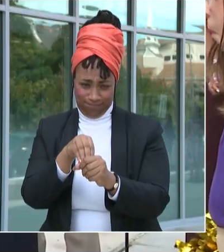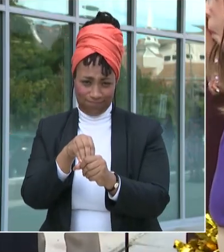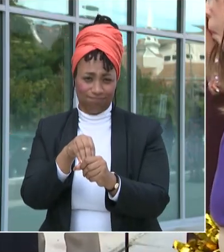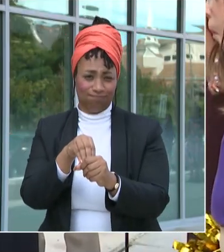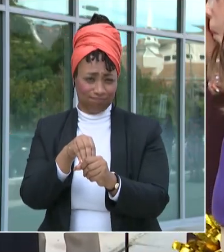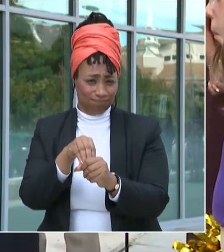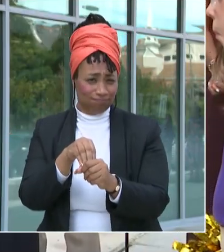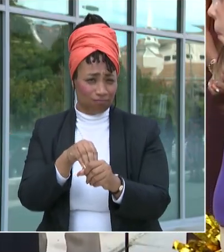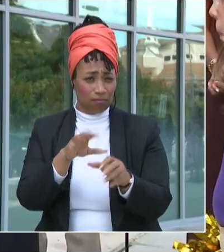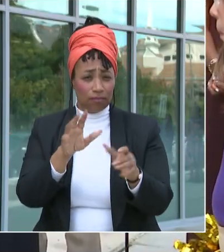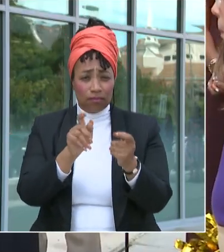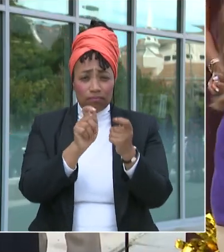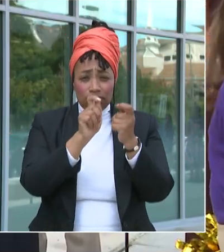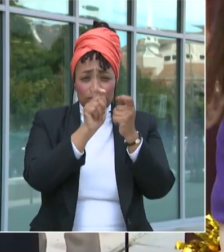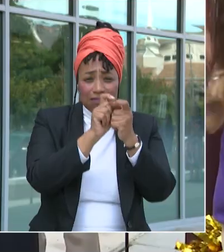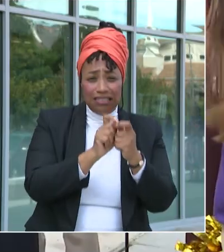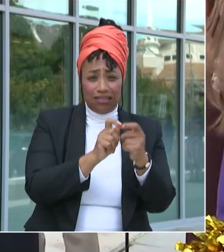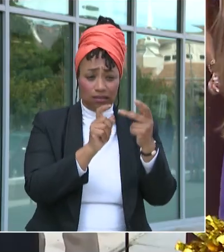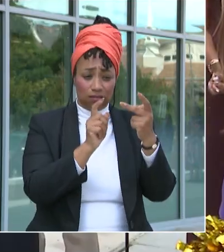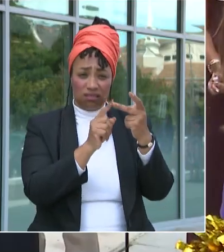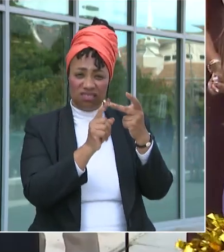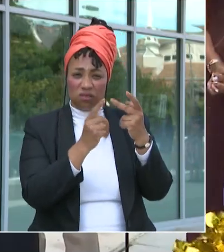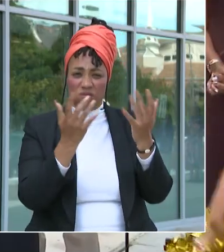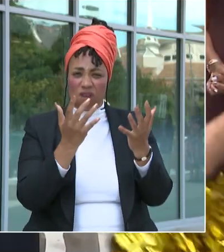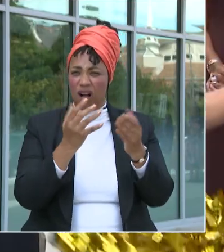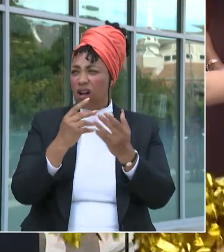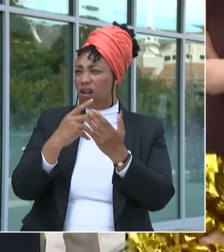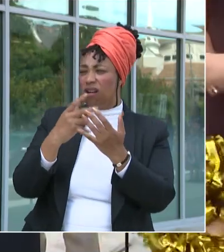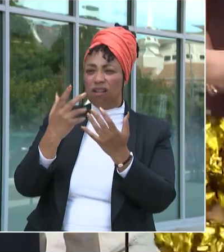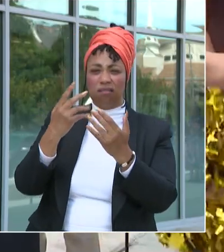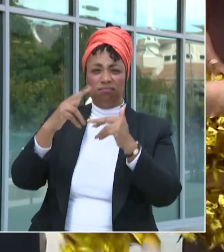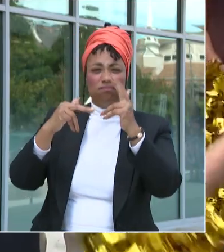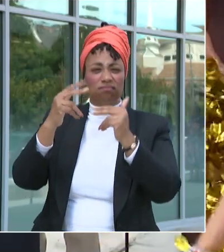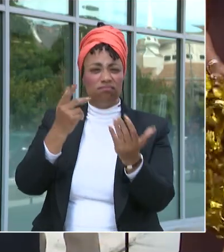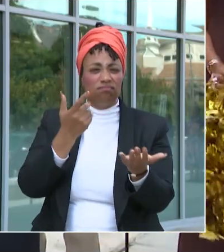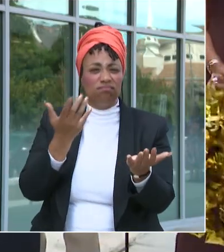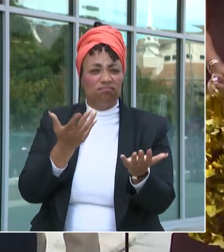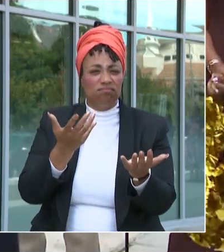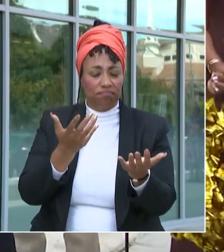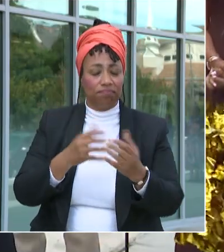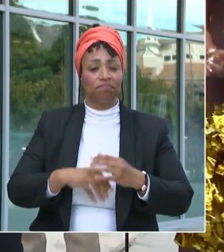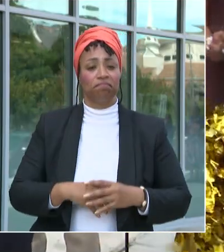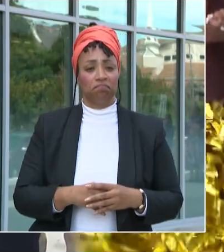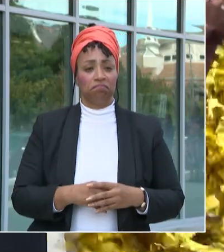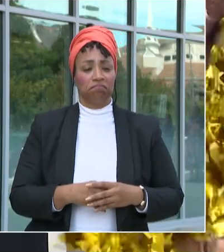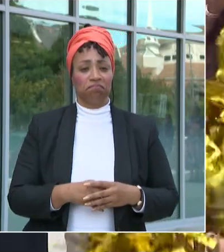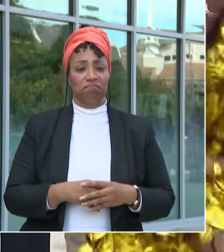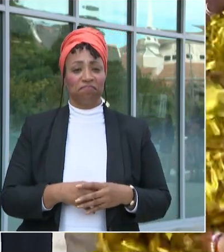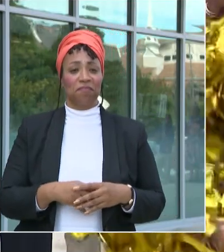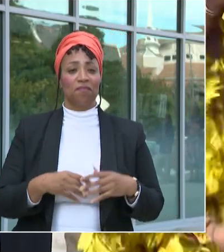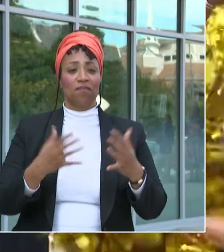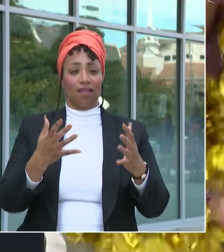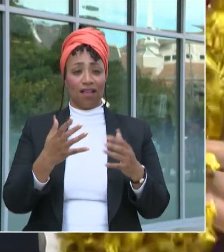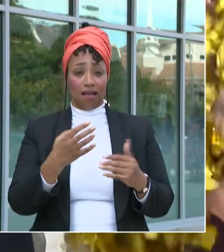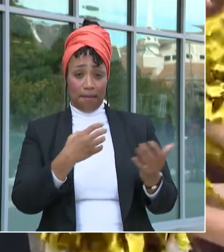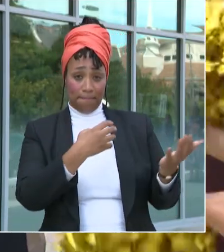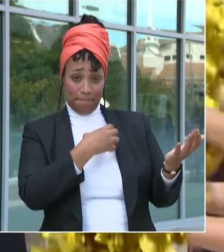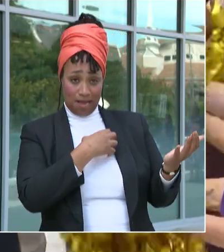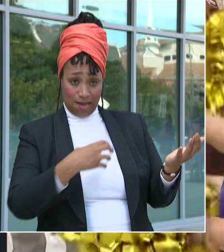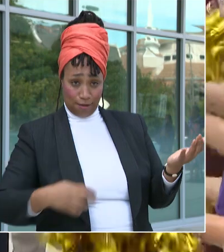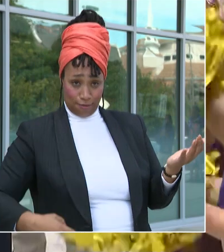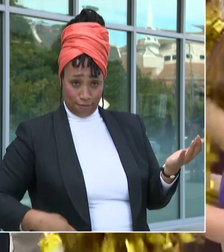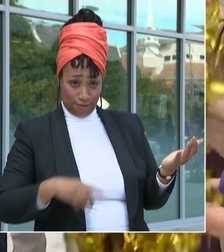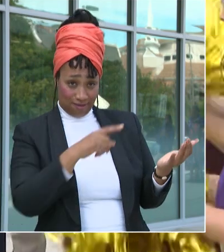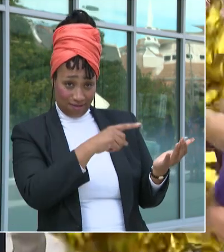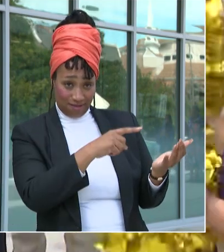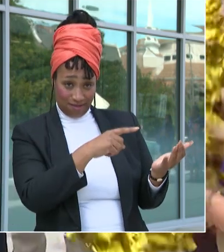give another thank you to our Mayor, Muriel Bowser, for her steadfast leadership. This is the fourth ribbon cutting.